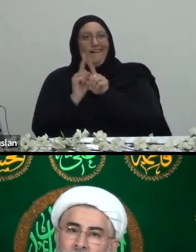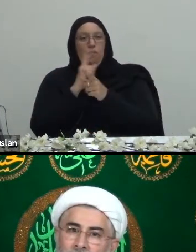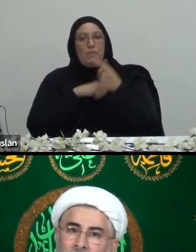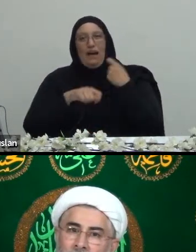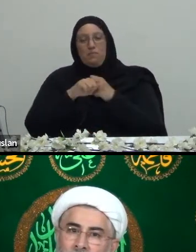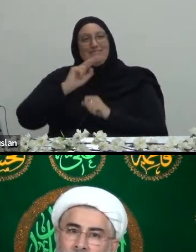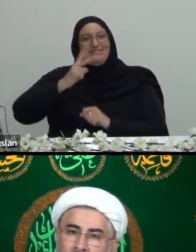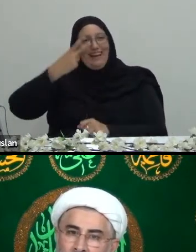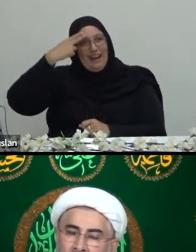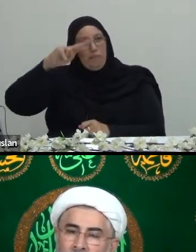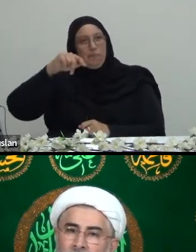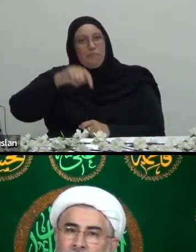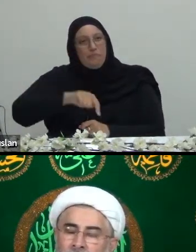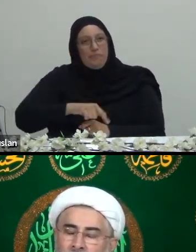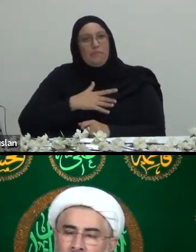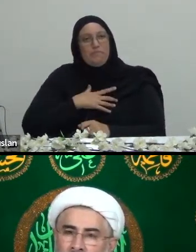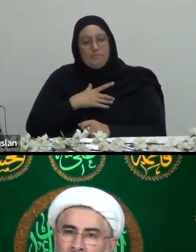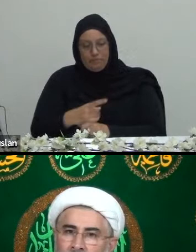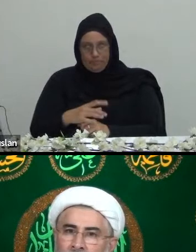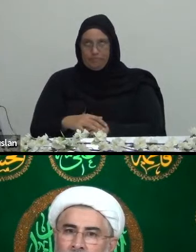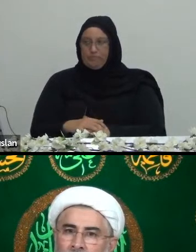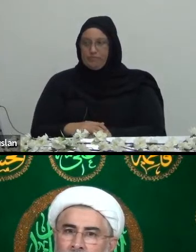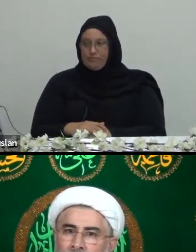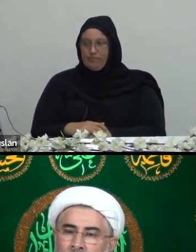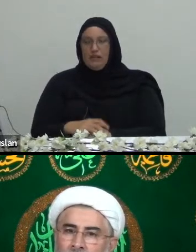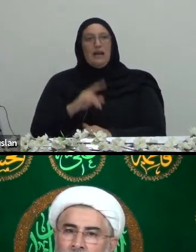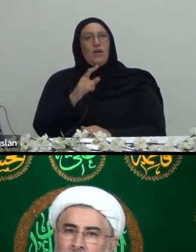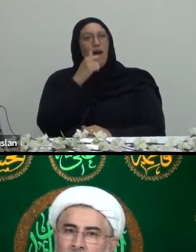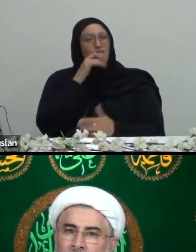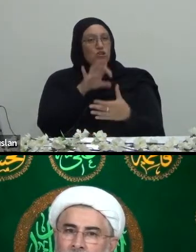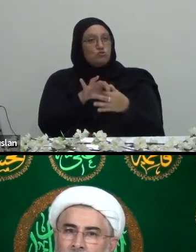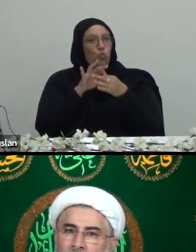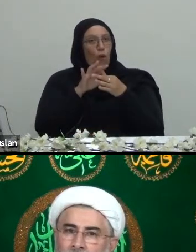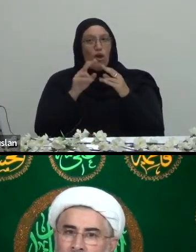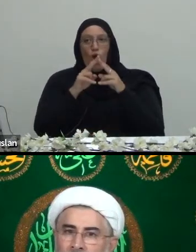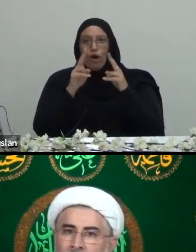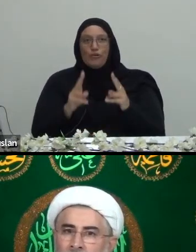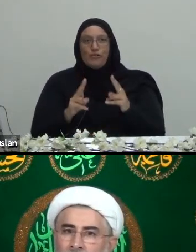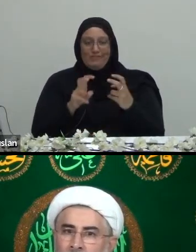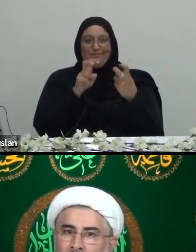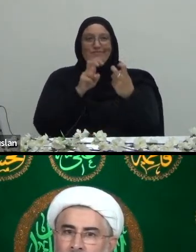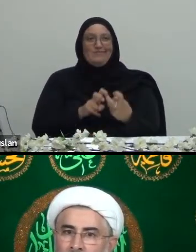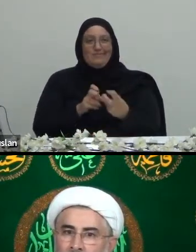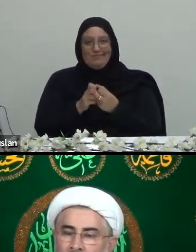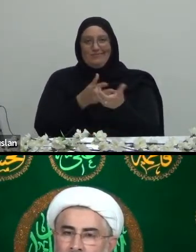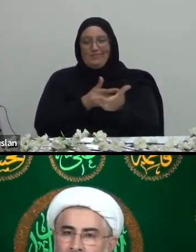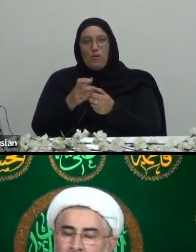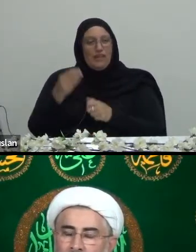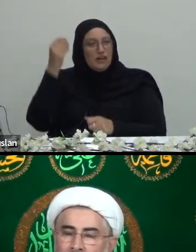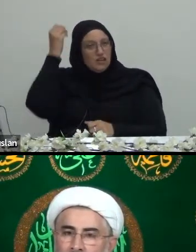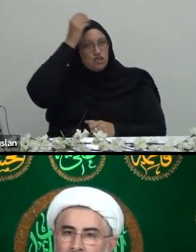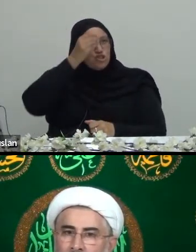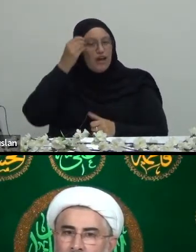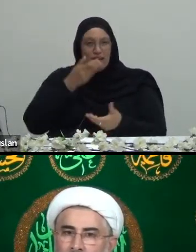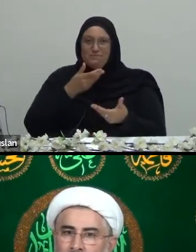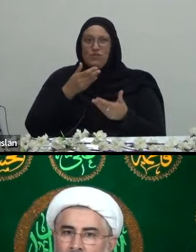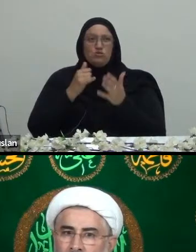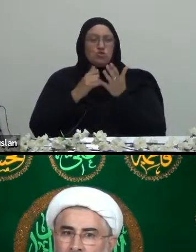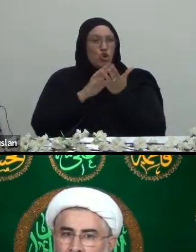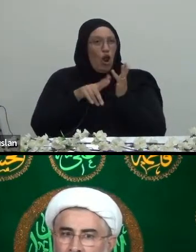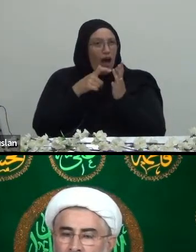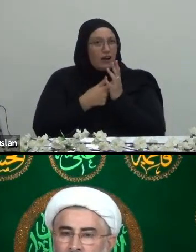joint assets and things like that, the best thing to do is to get some advice, to sit with a scholar such as yourself, Sheikh, and to go through the details